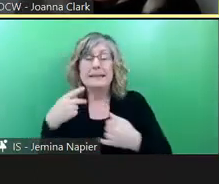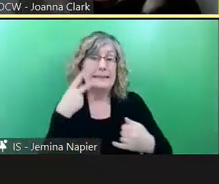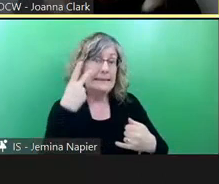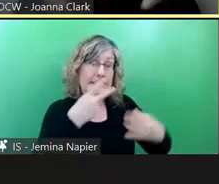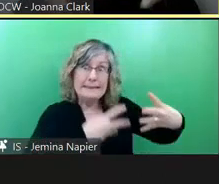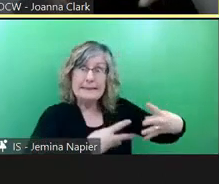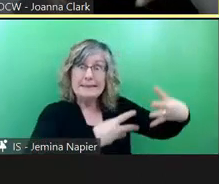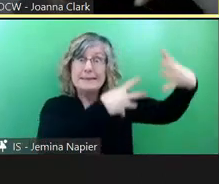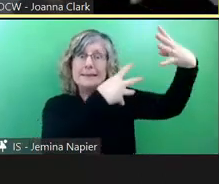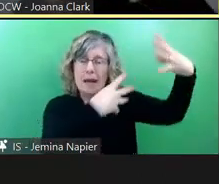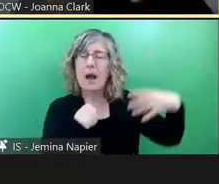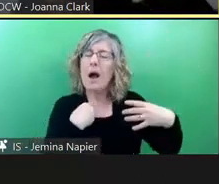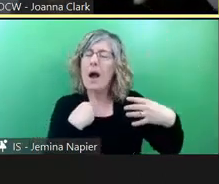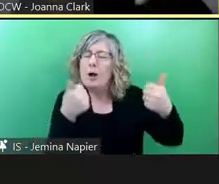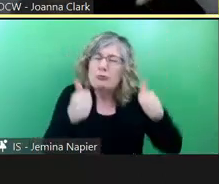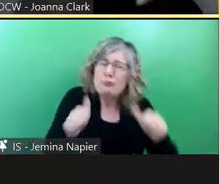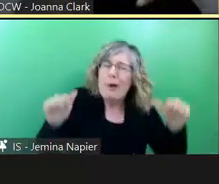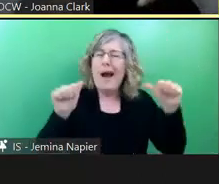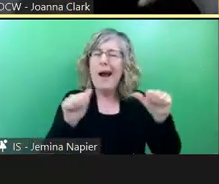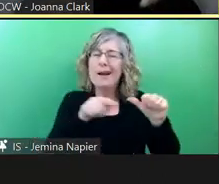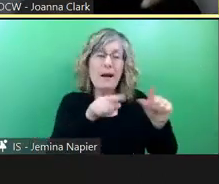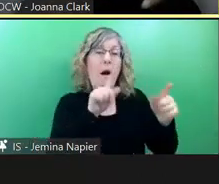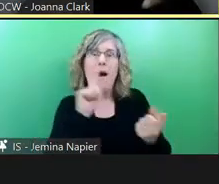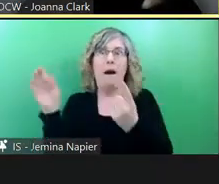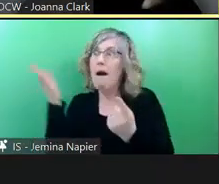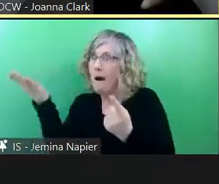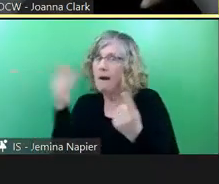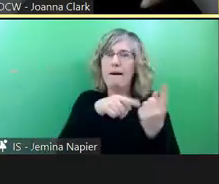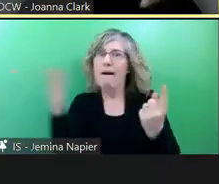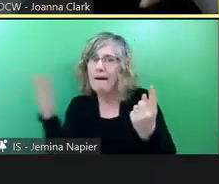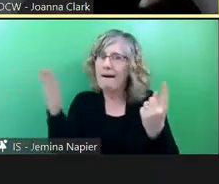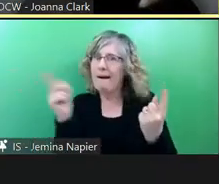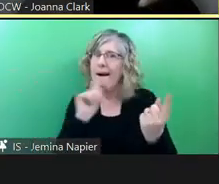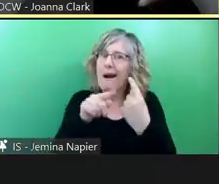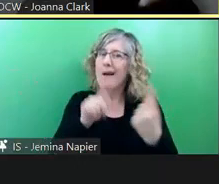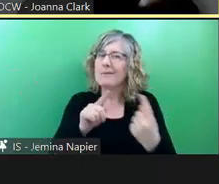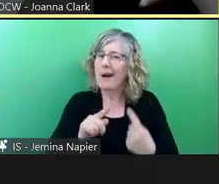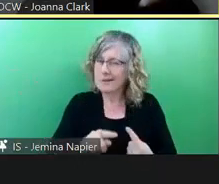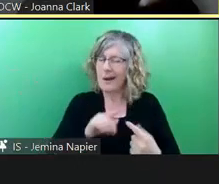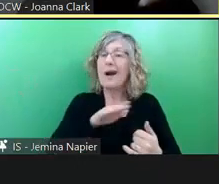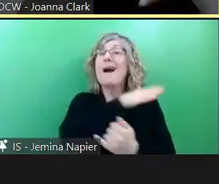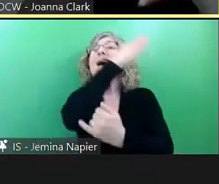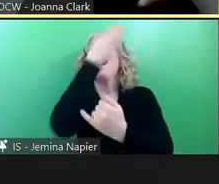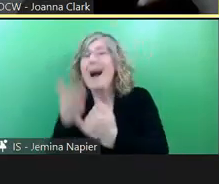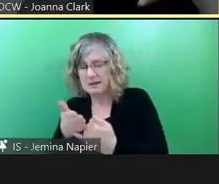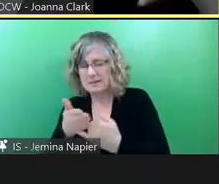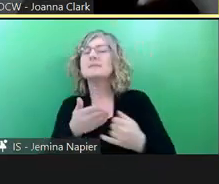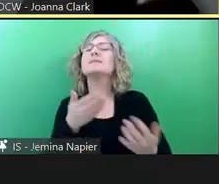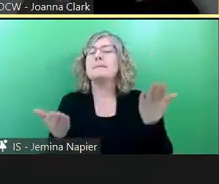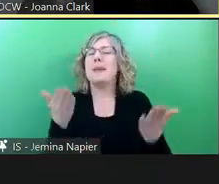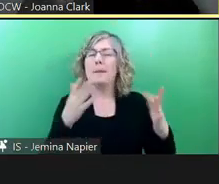have. And so we'll collate some of them probably and see how we go from